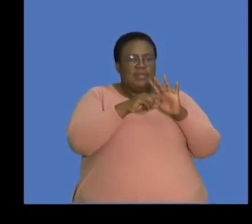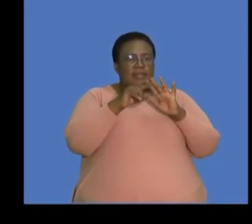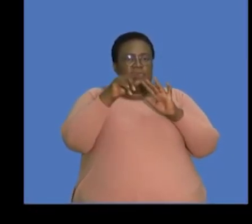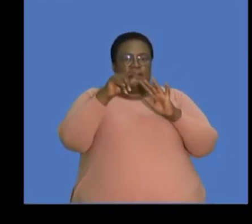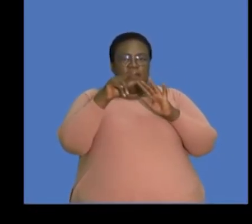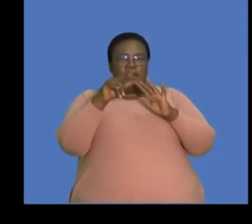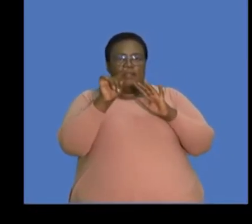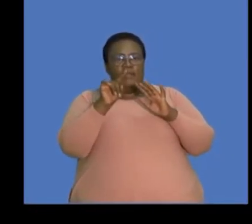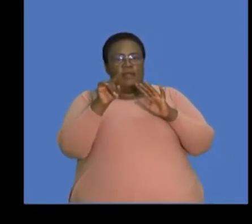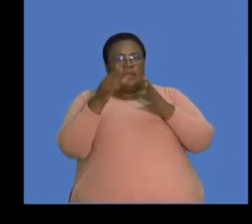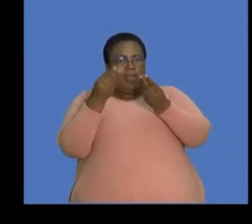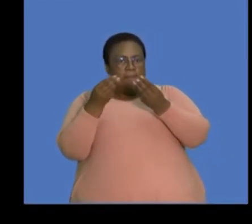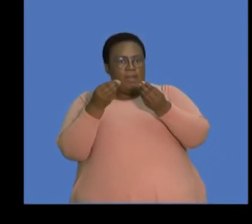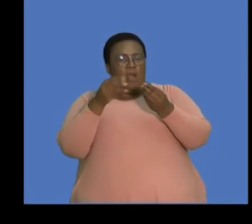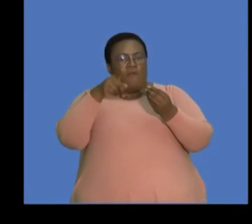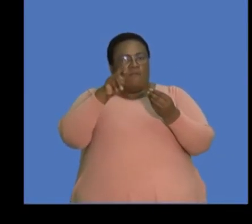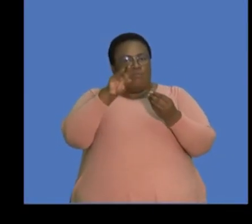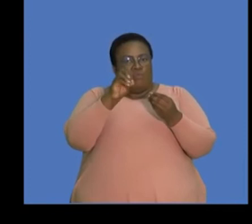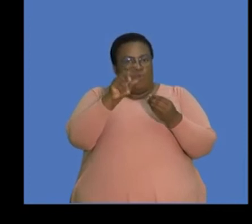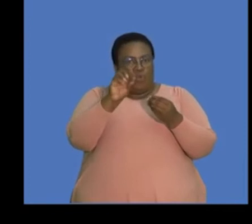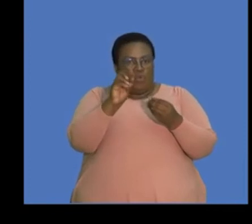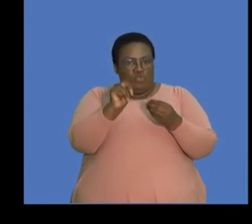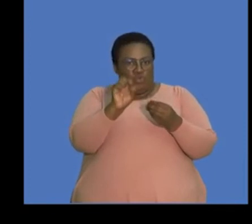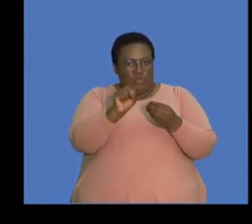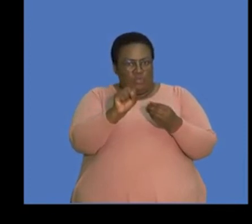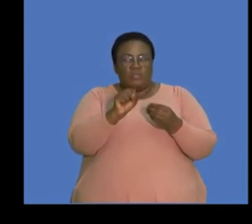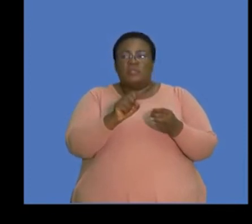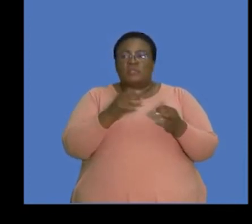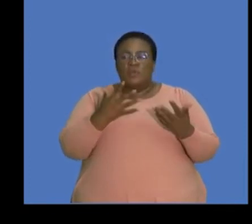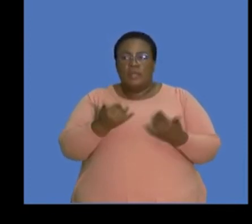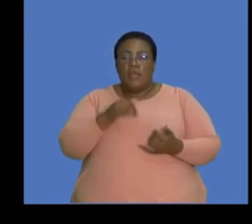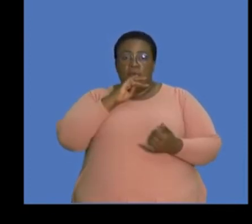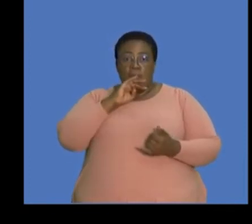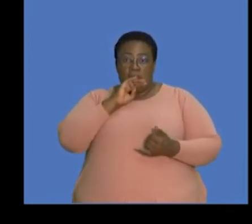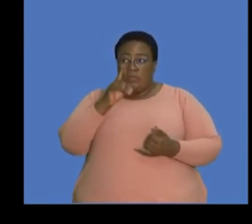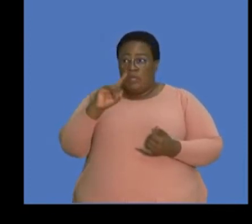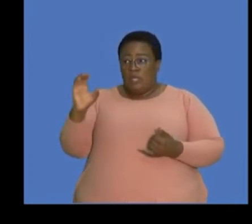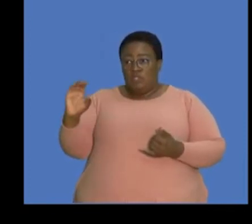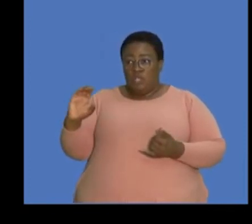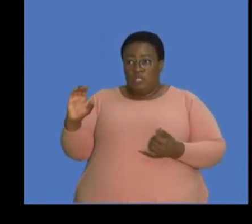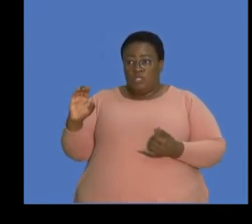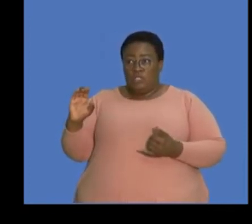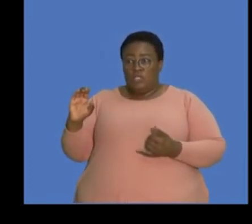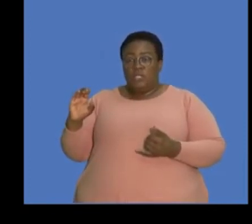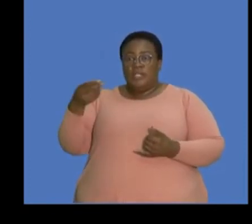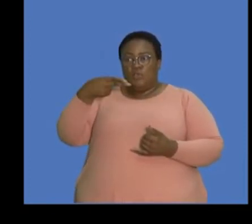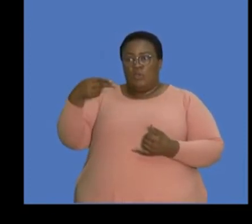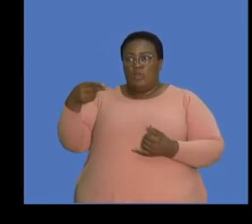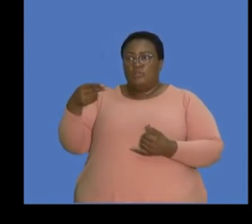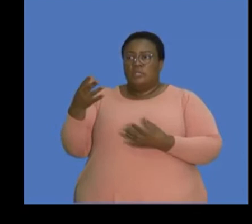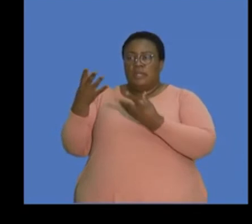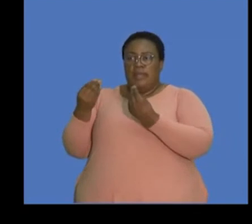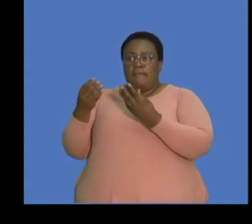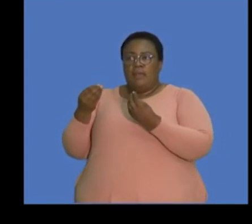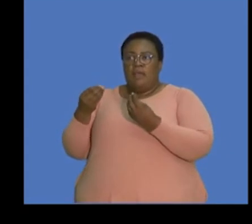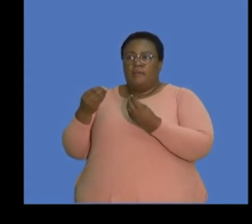we add one electron? If it was neutral, now it means the charge is equal to the number of electrons that we